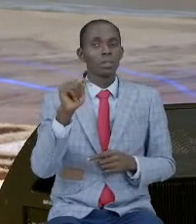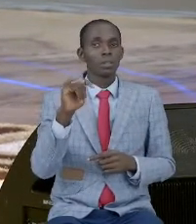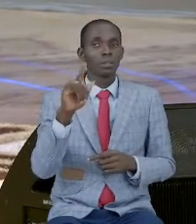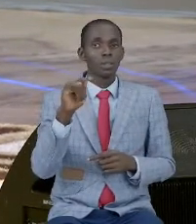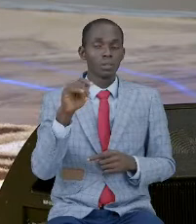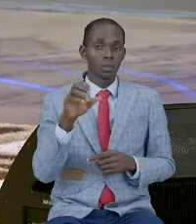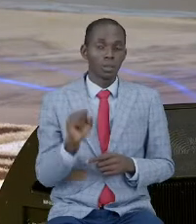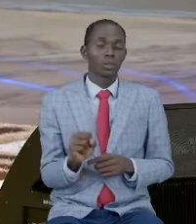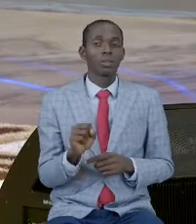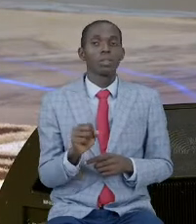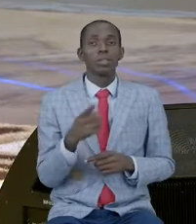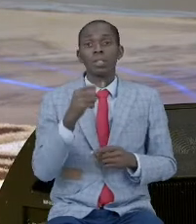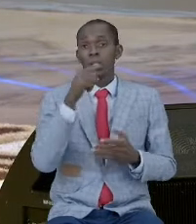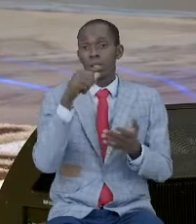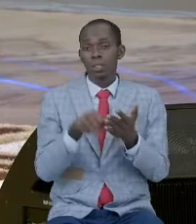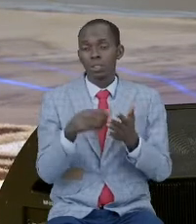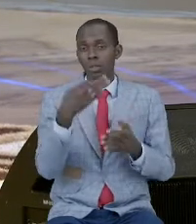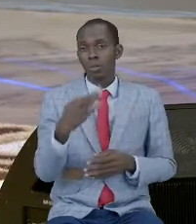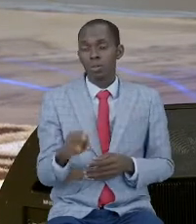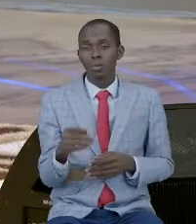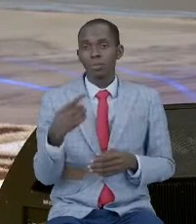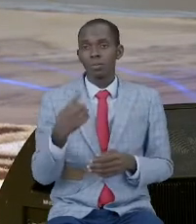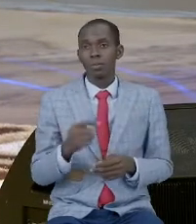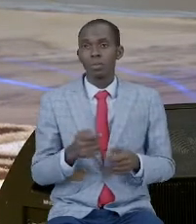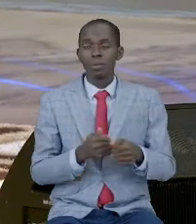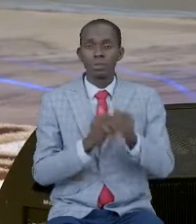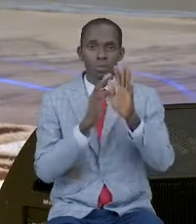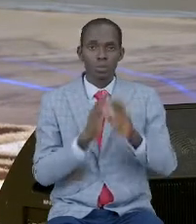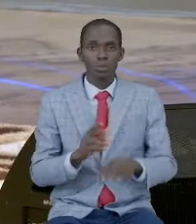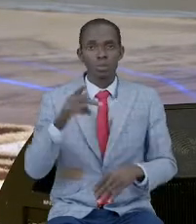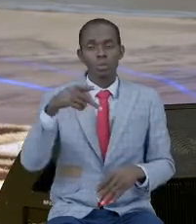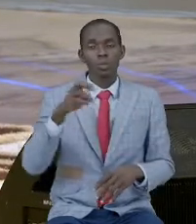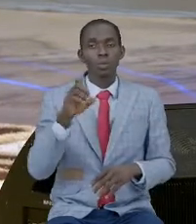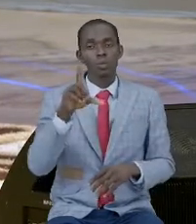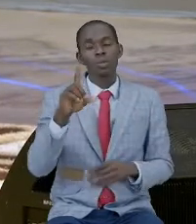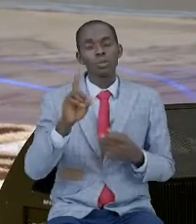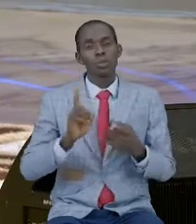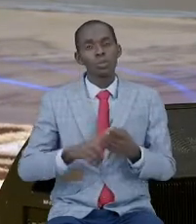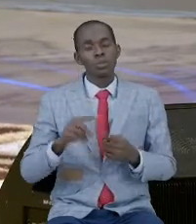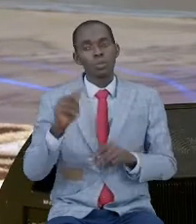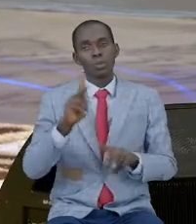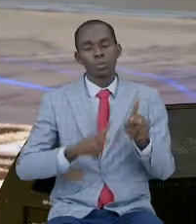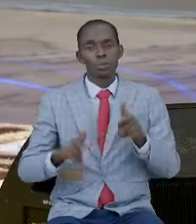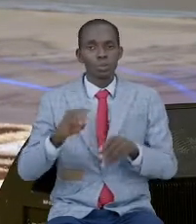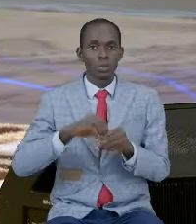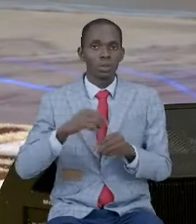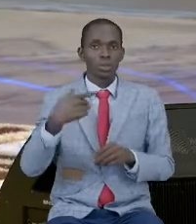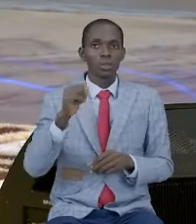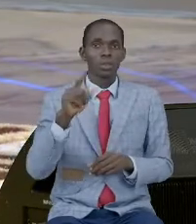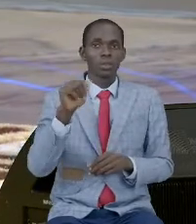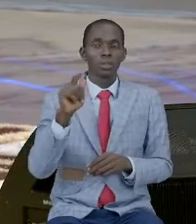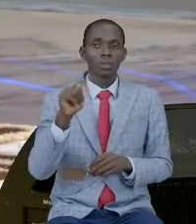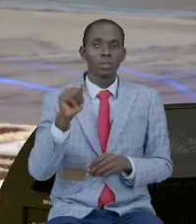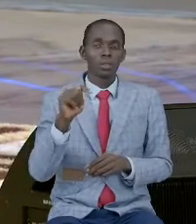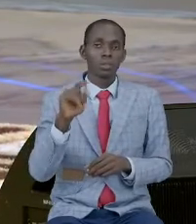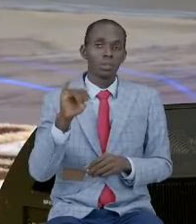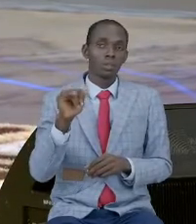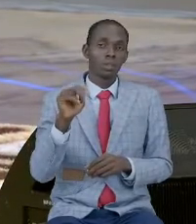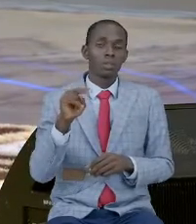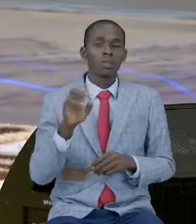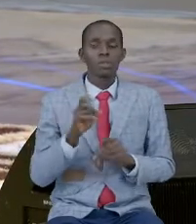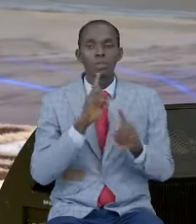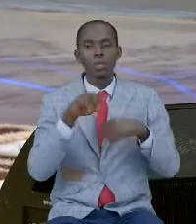of grace, the way of the cross, and the way to salvation. He actually had